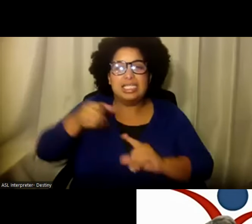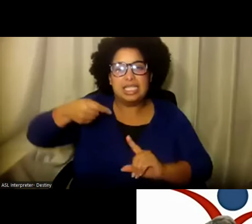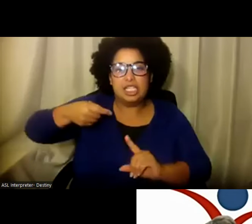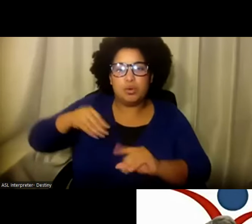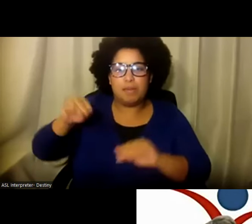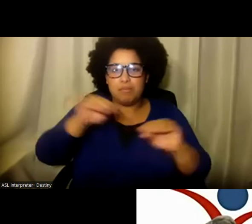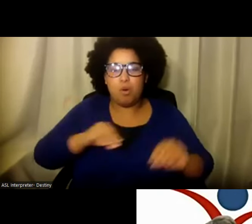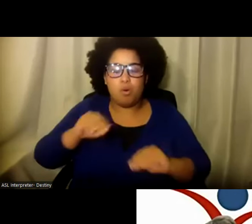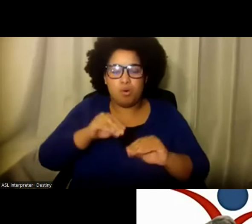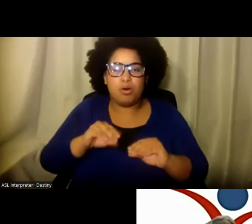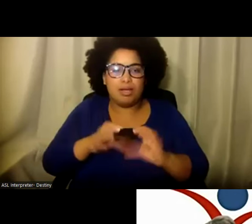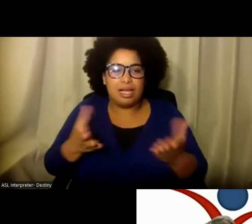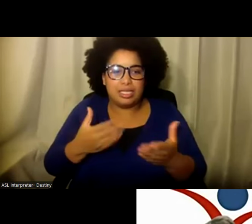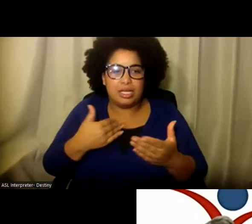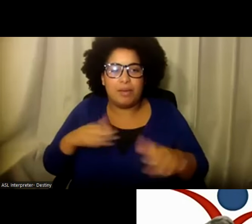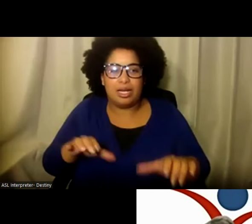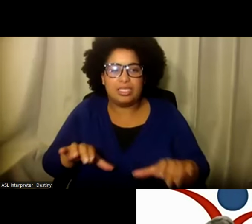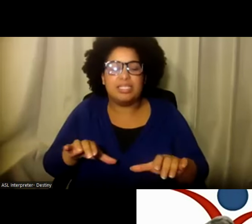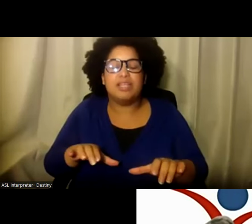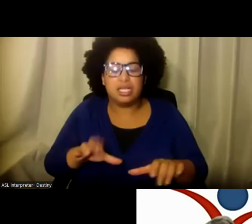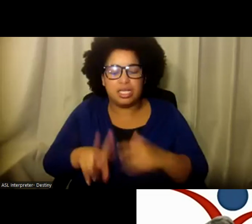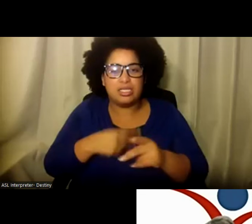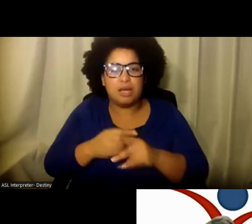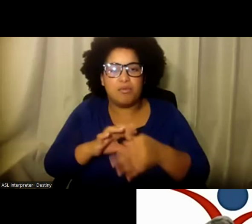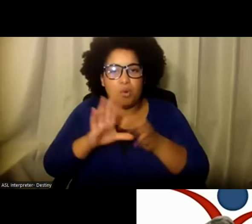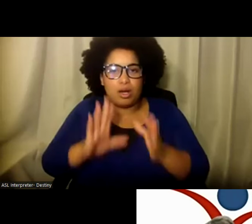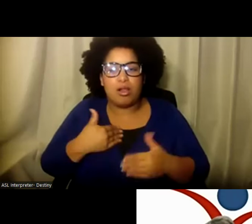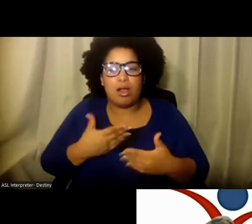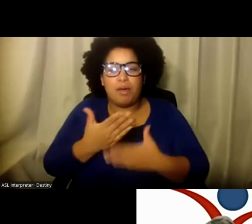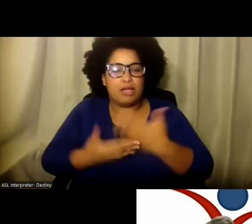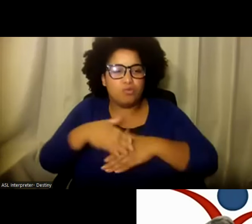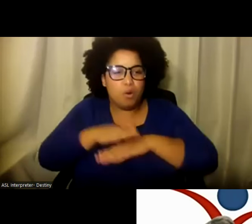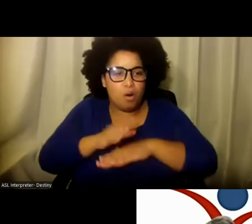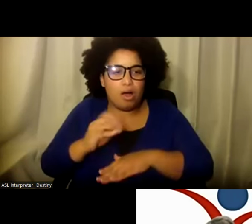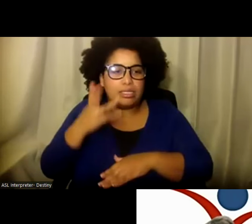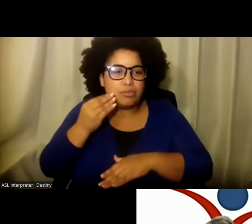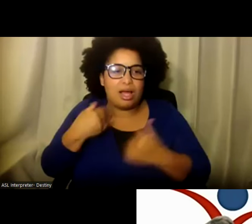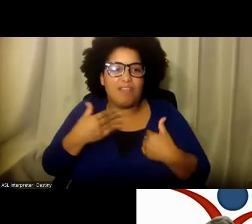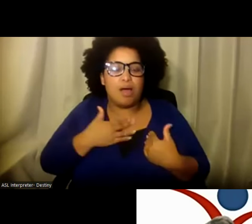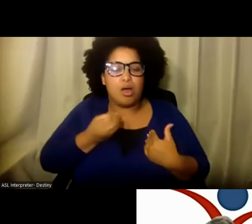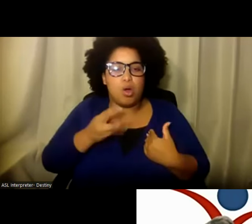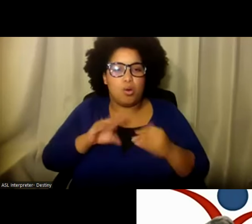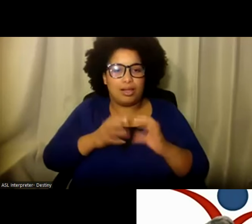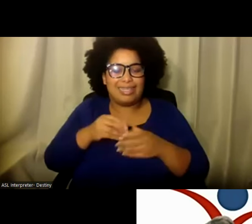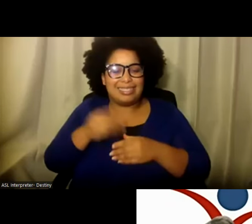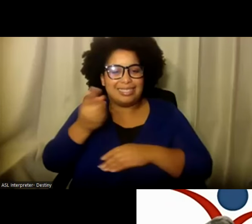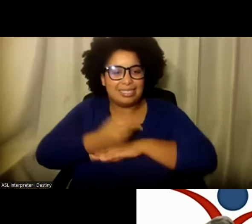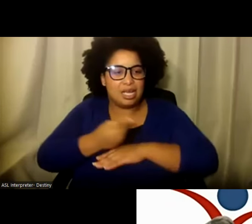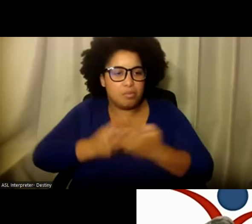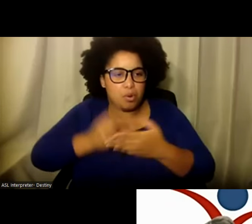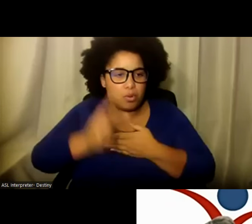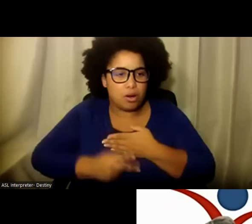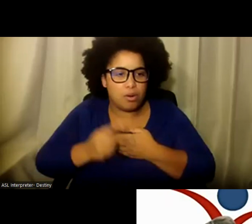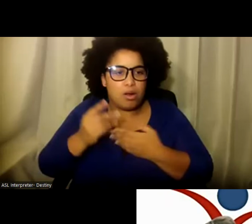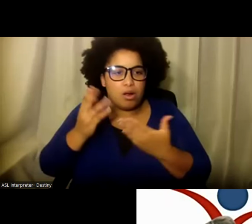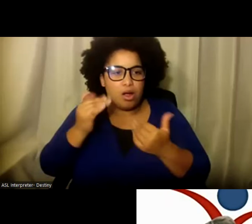activity coordinator and I do a lot of hands-on. I have my own class here in the day program. Hopefully